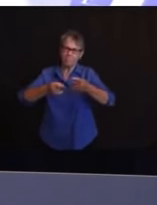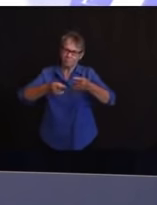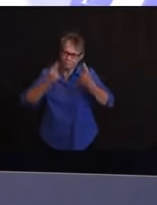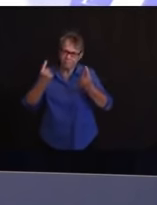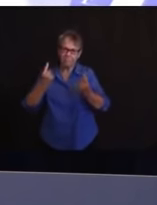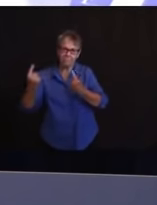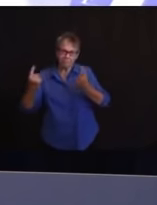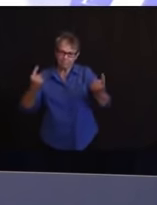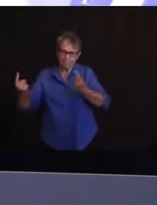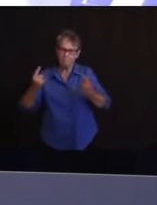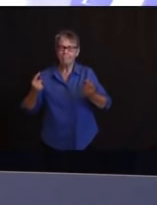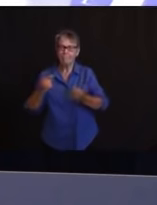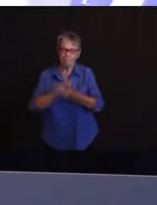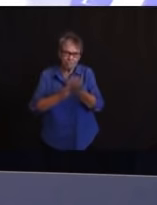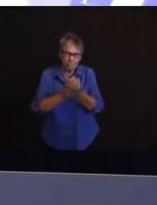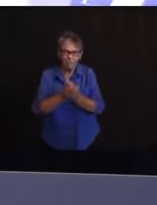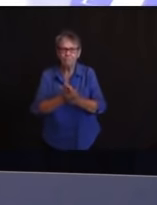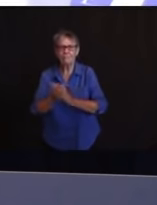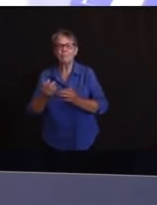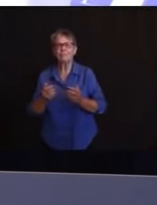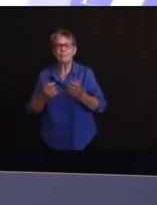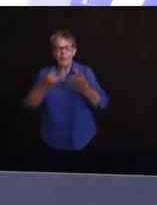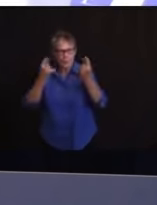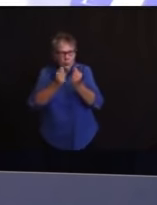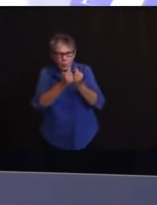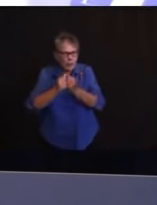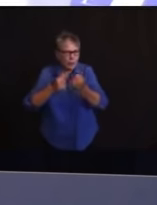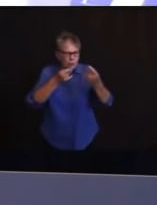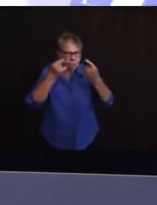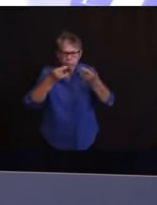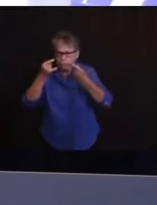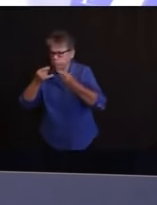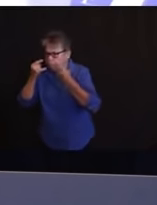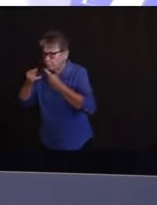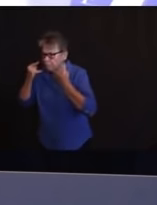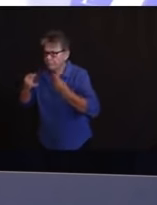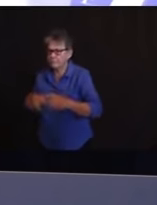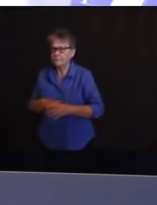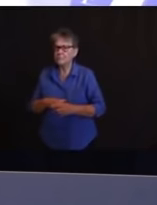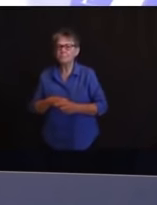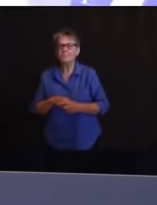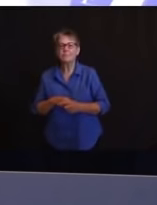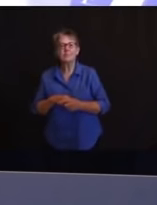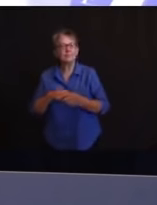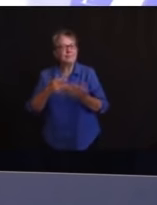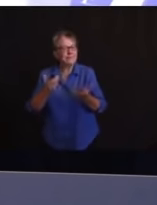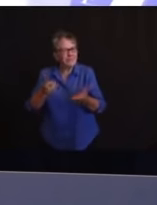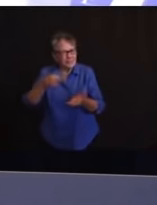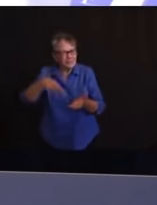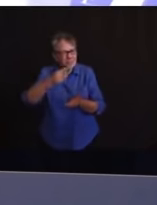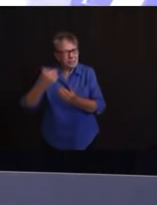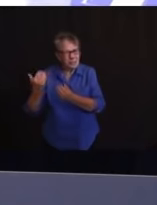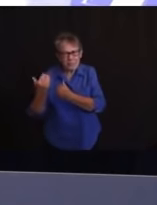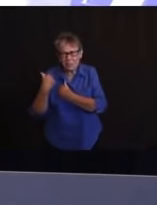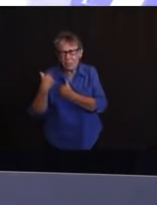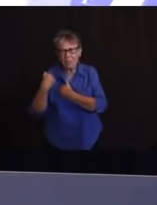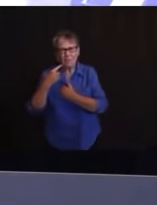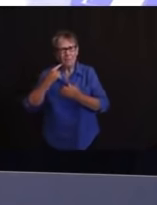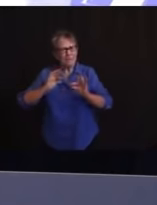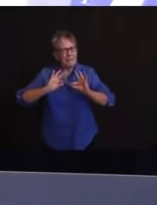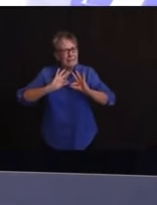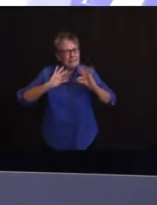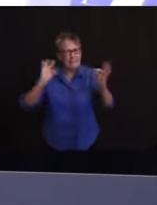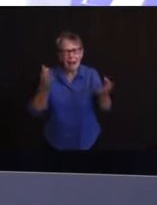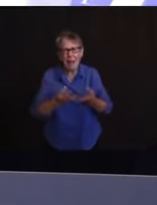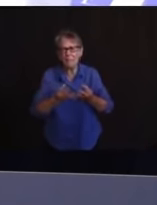measures. We all have a responsibility to our families, our loved ones, and our community to keep up these efforts to